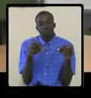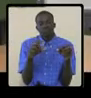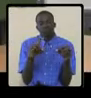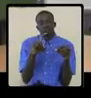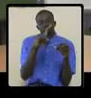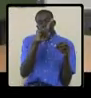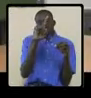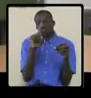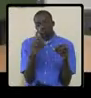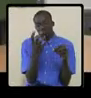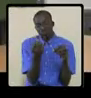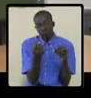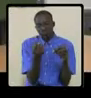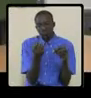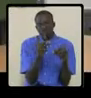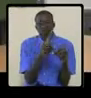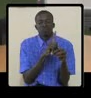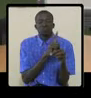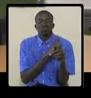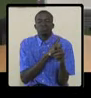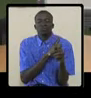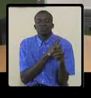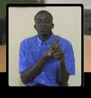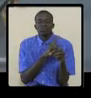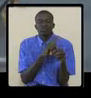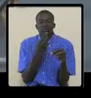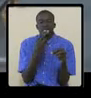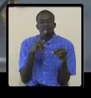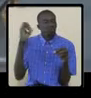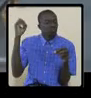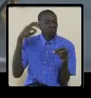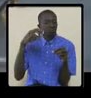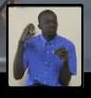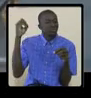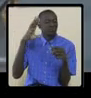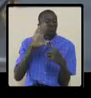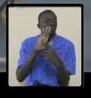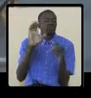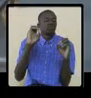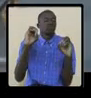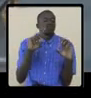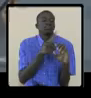A question. Why is the bulb not glowing?